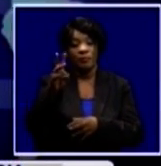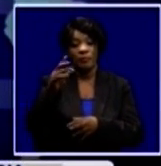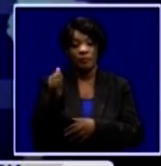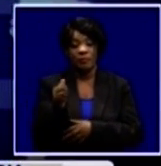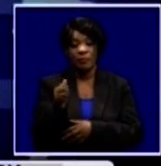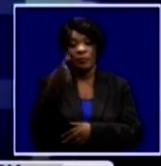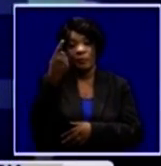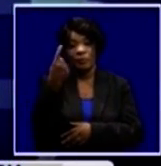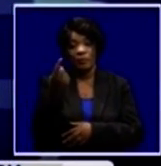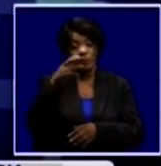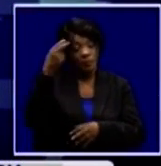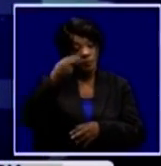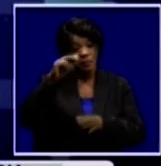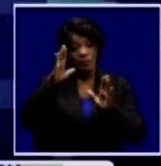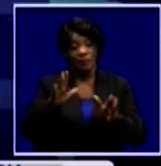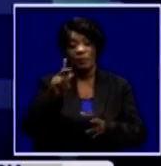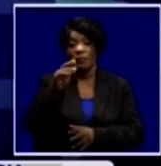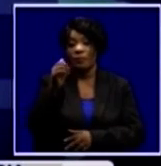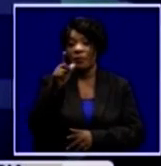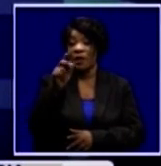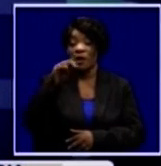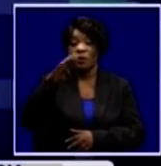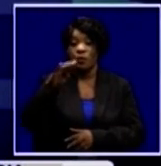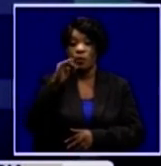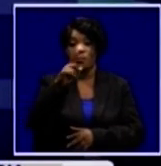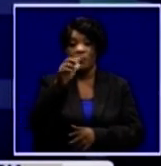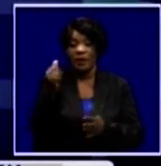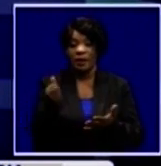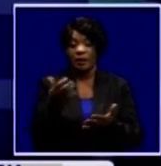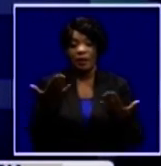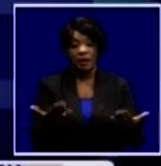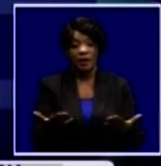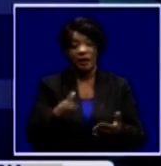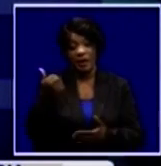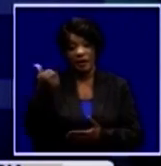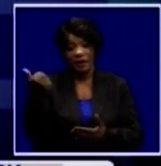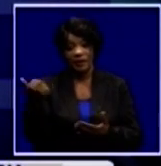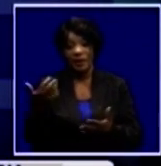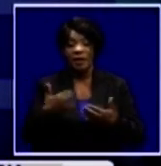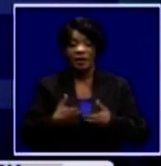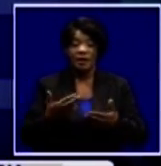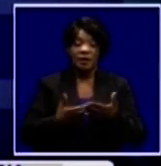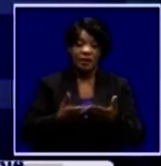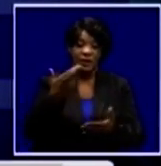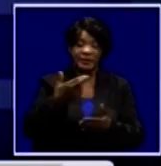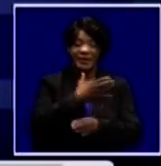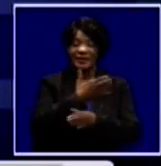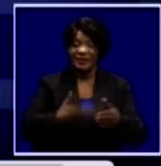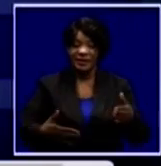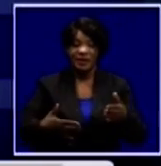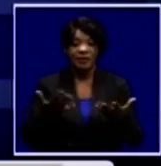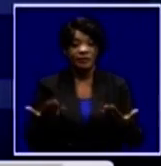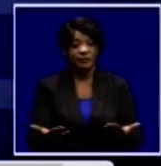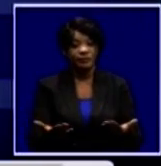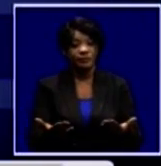of 1 miner at Kalumbila Mine and another at Column Coal Mine Industries Limited raises serious concern